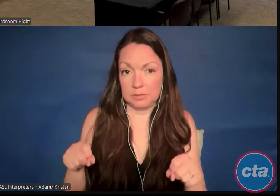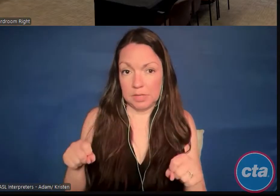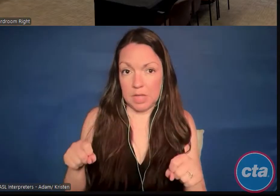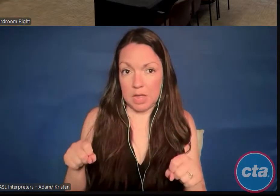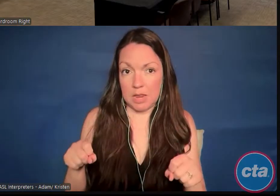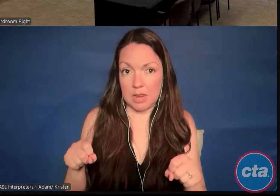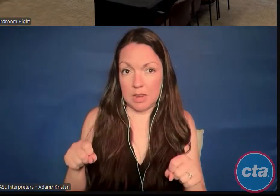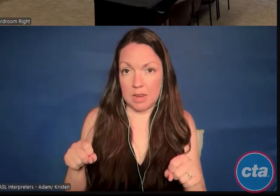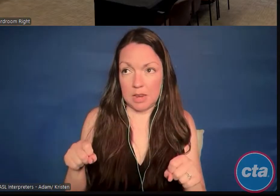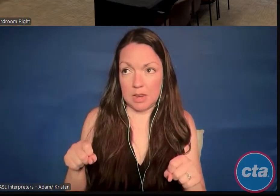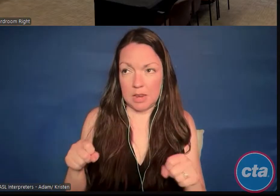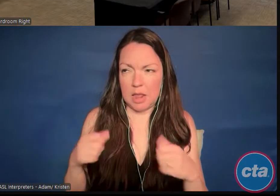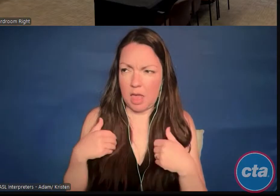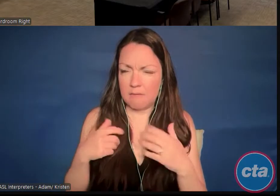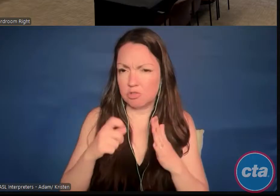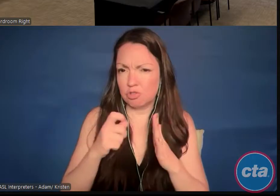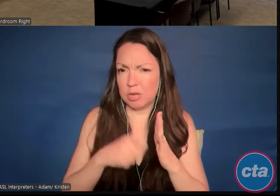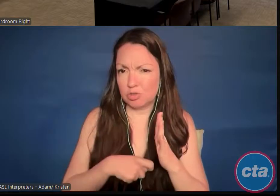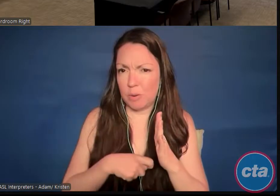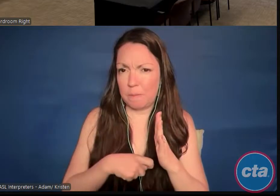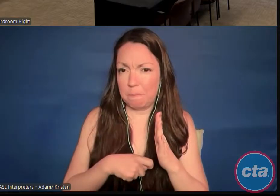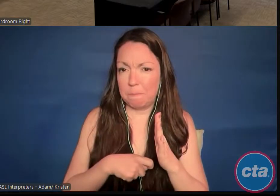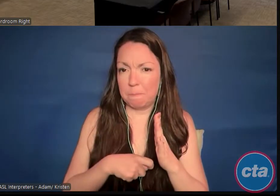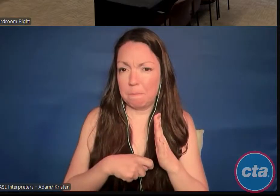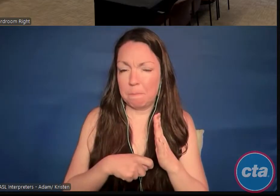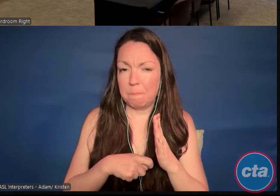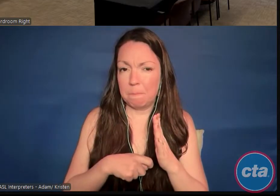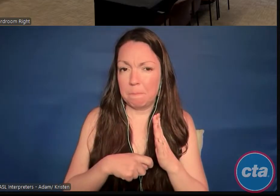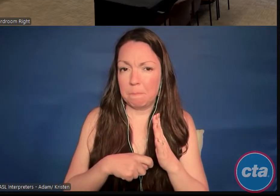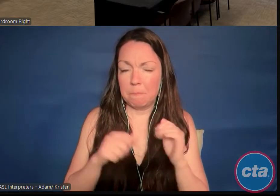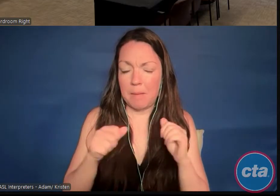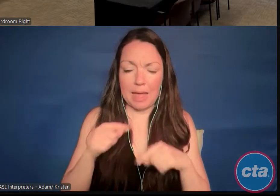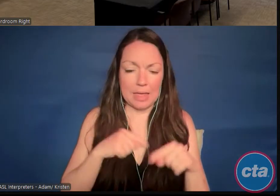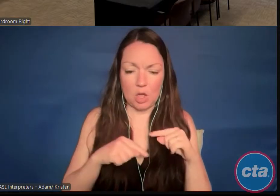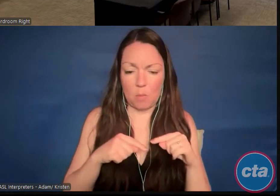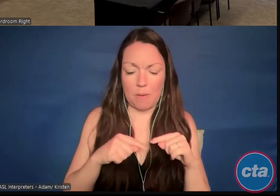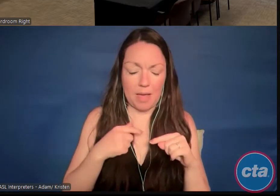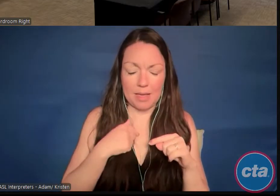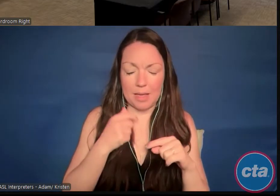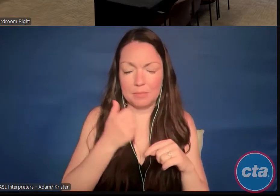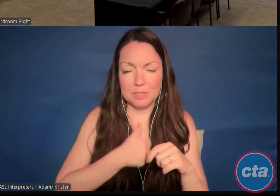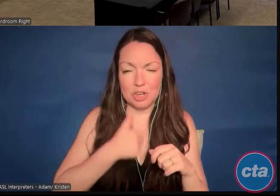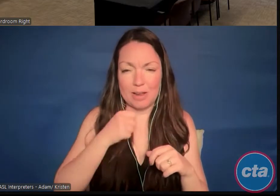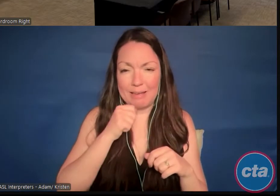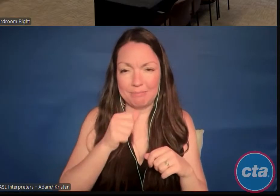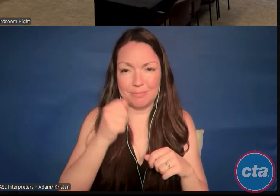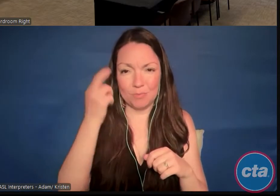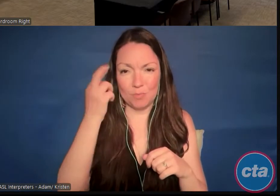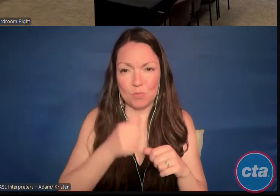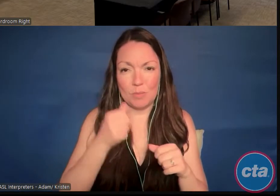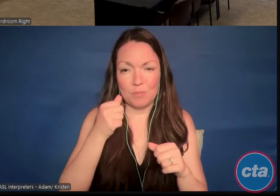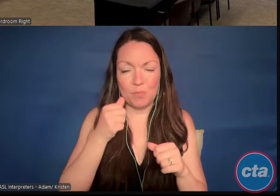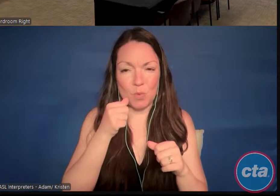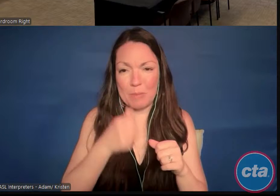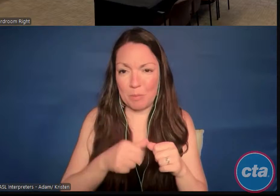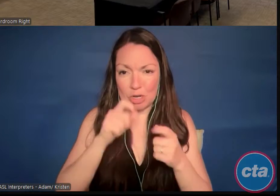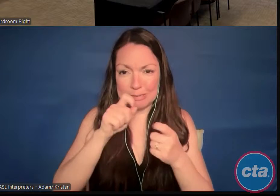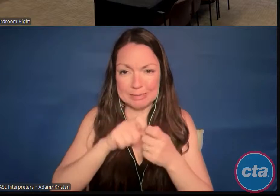We have the transcript, so we can go back through that. I'm so sorry that I can't remember the details, but I do remember